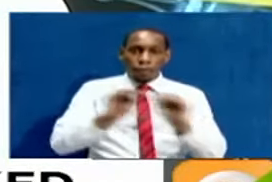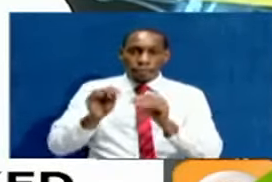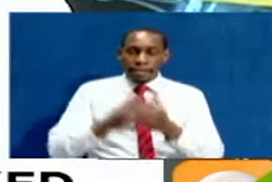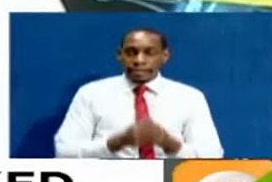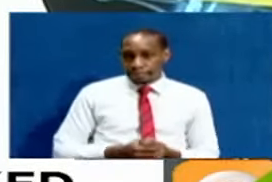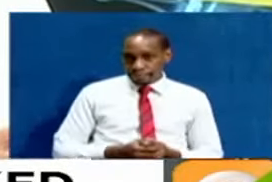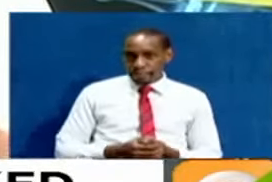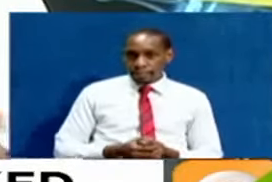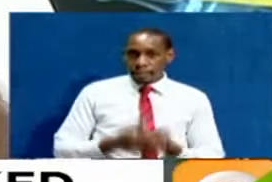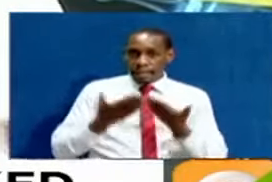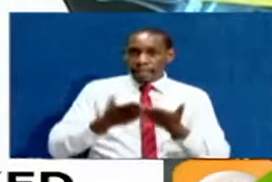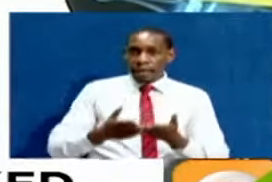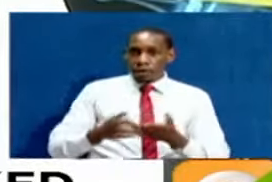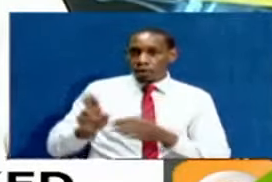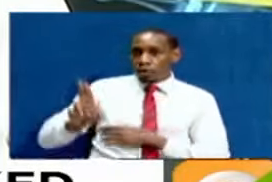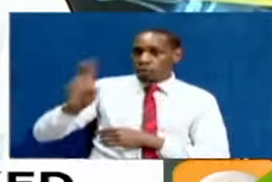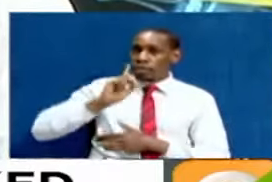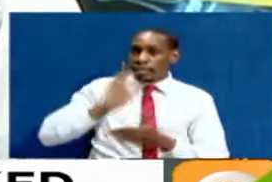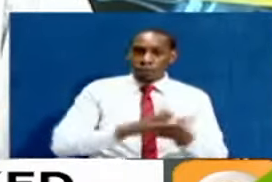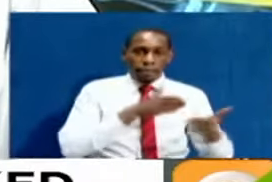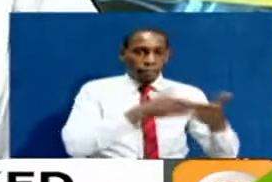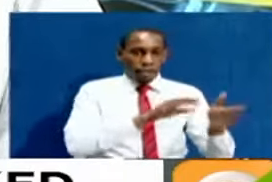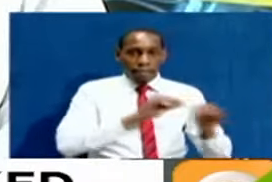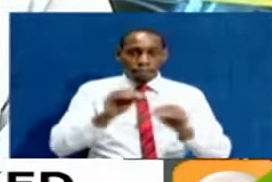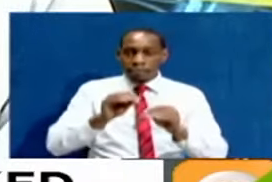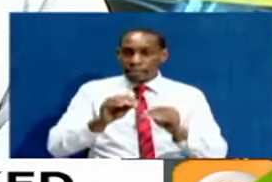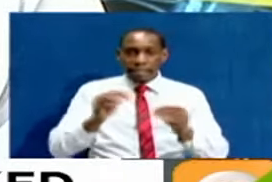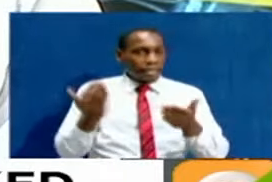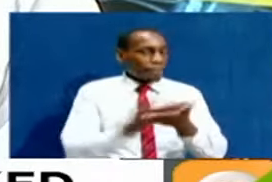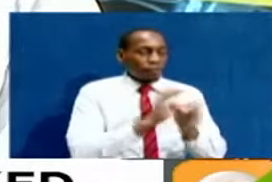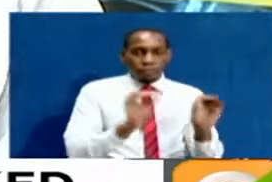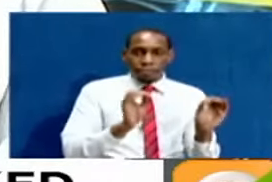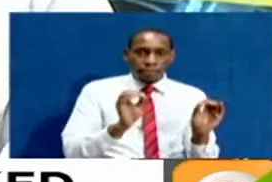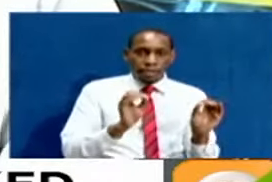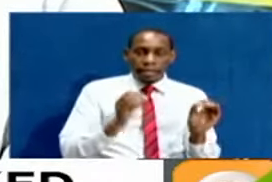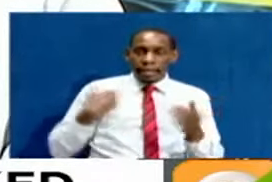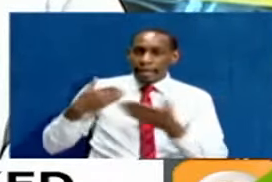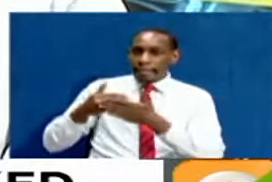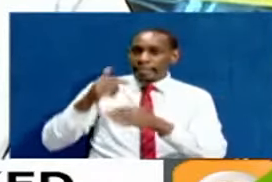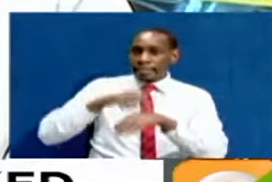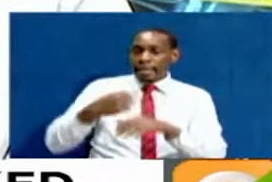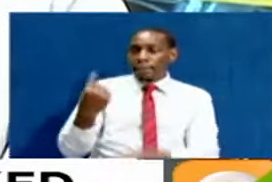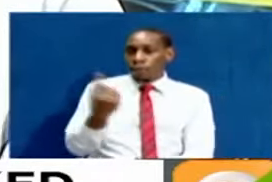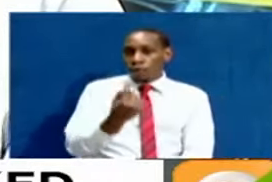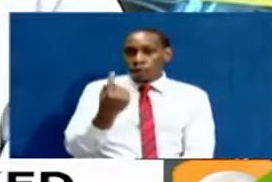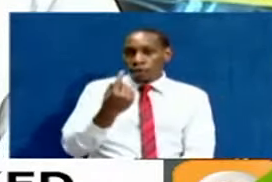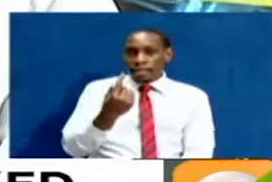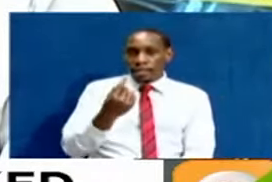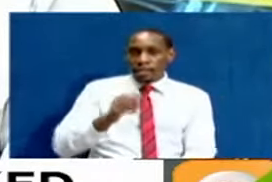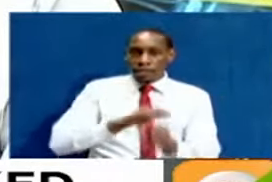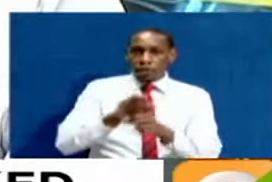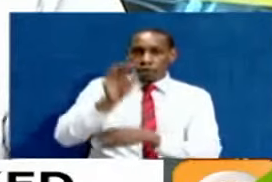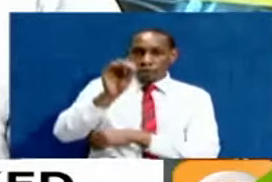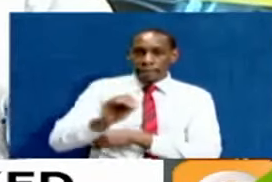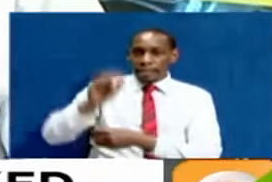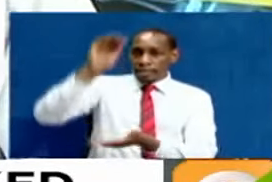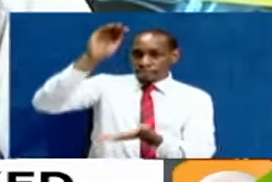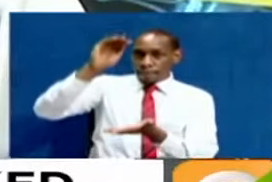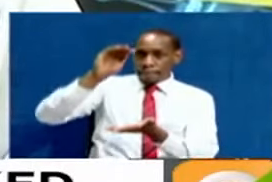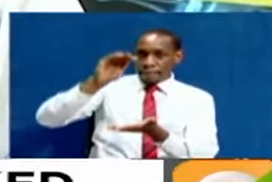So the president basically saying the lockdown is going nowhere, and until and unless that positivity rate goes